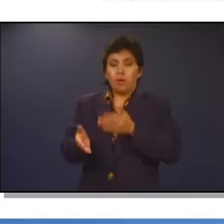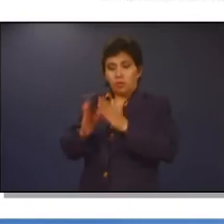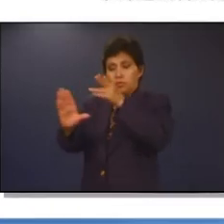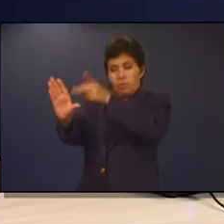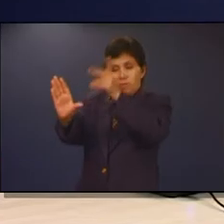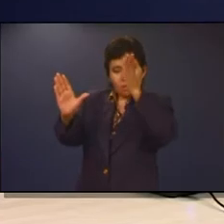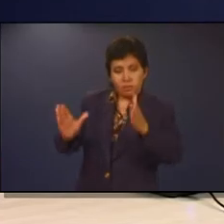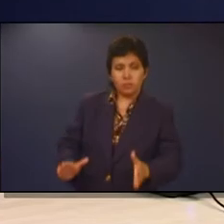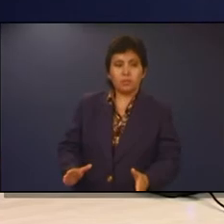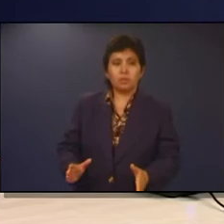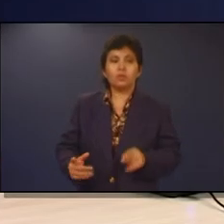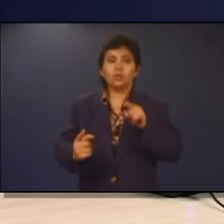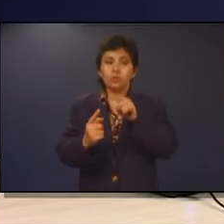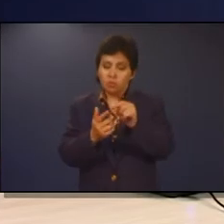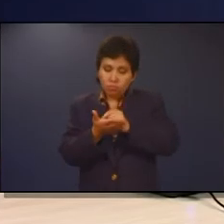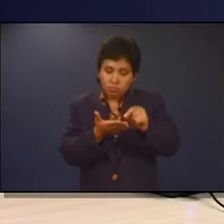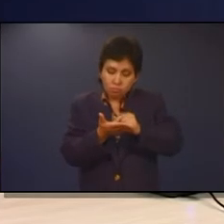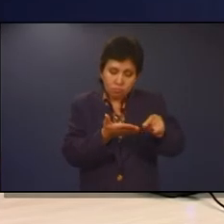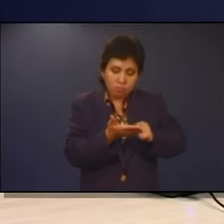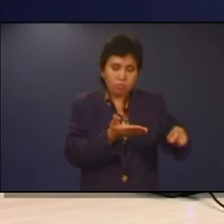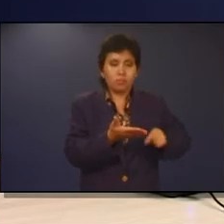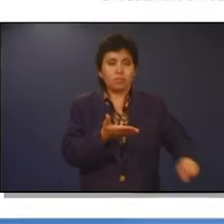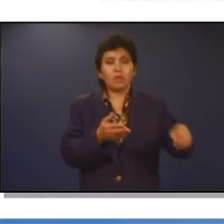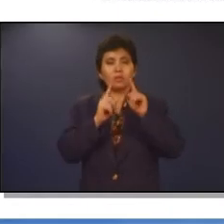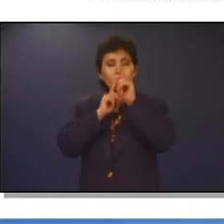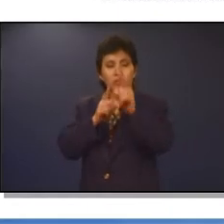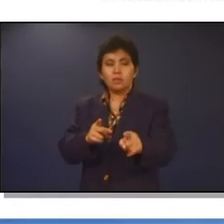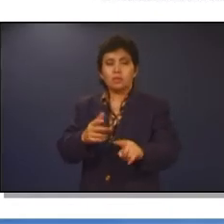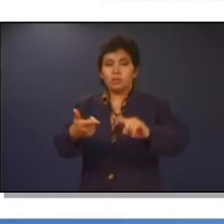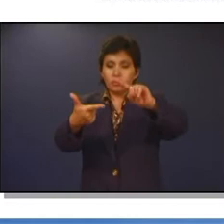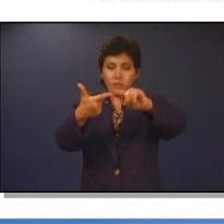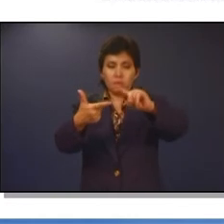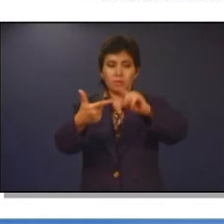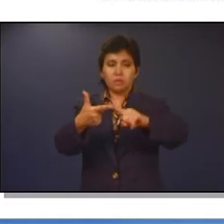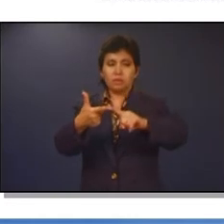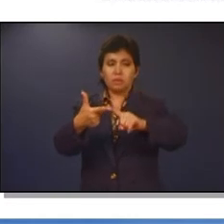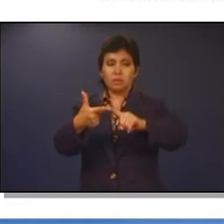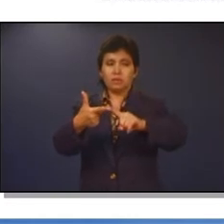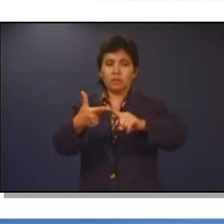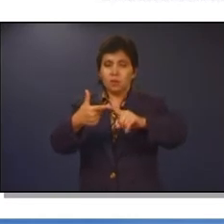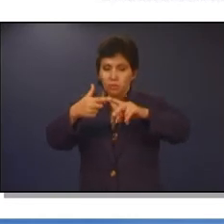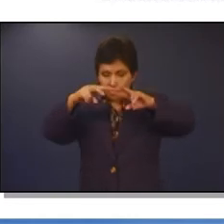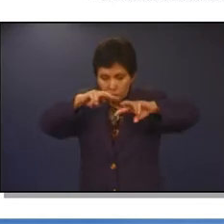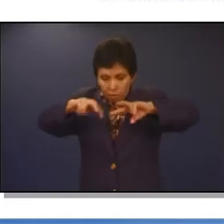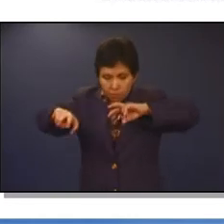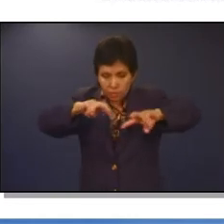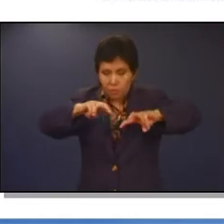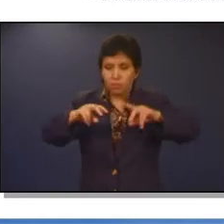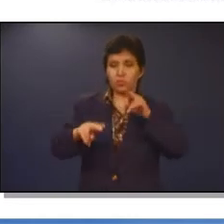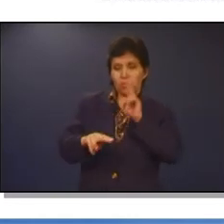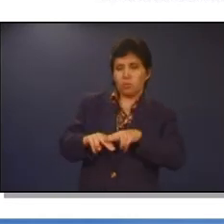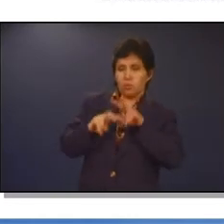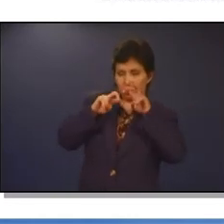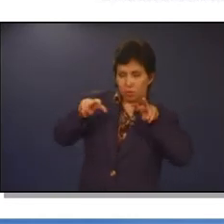participants to write down the answers. The second is the covert measures, which is observation. You observe people's and then